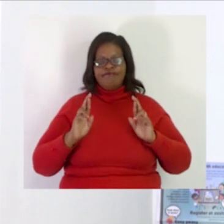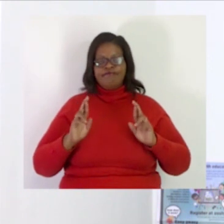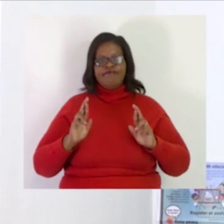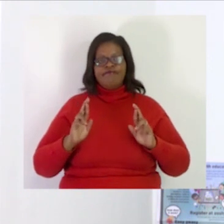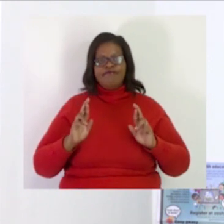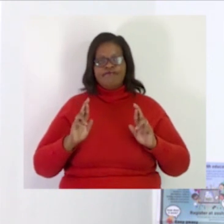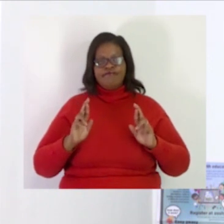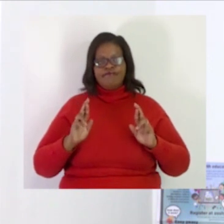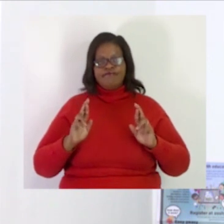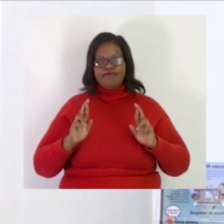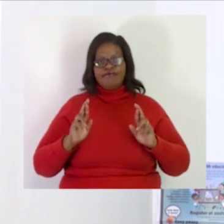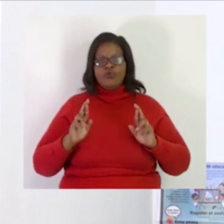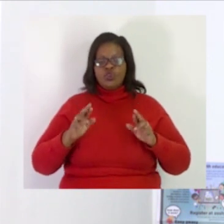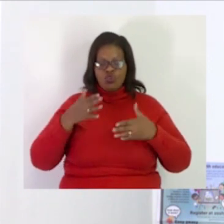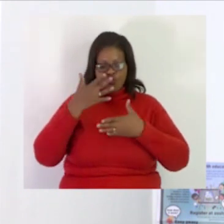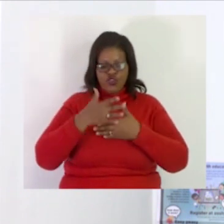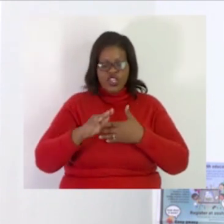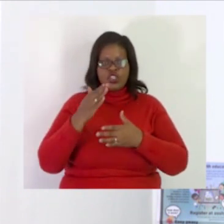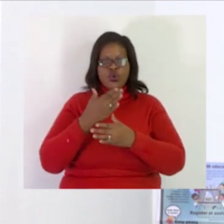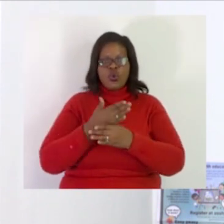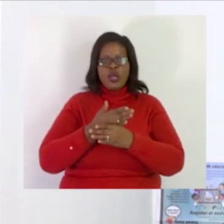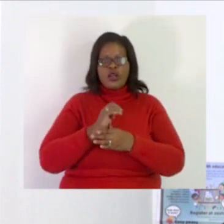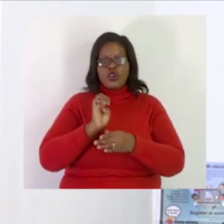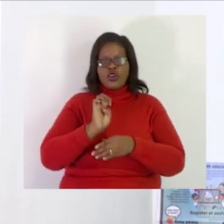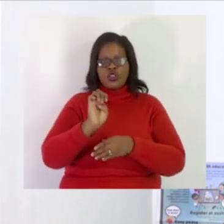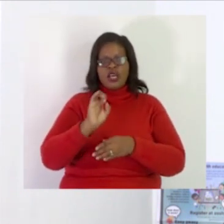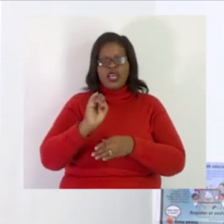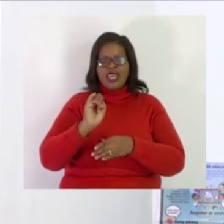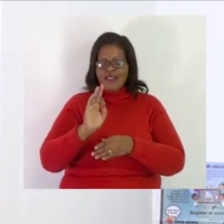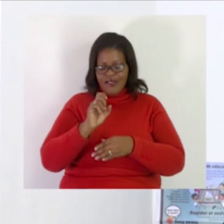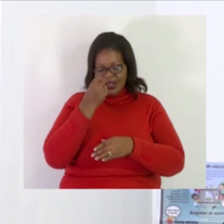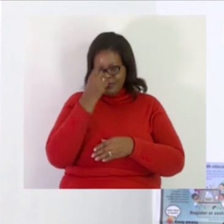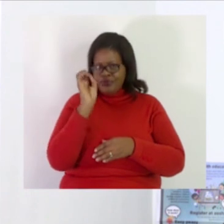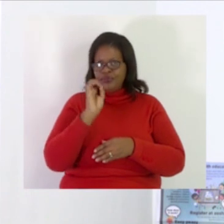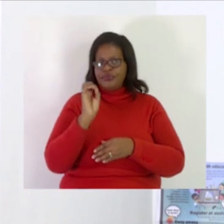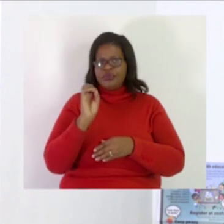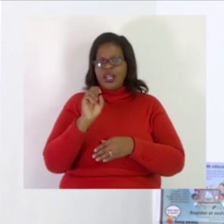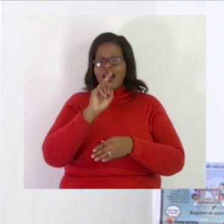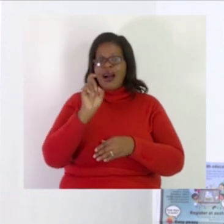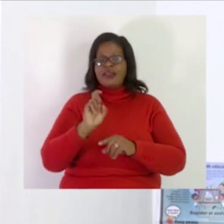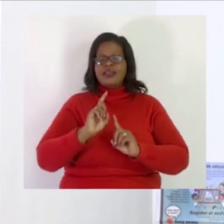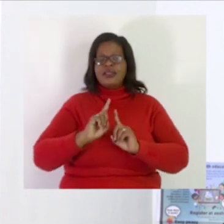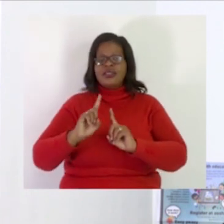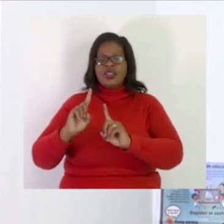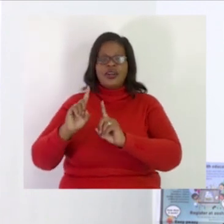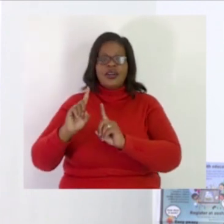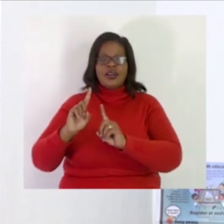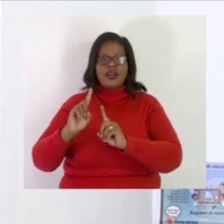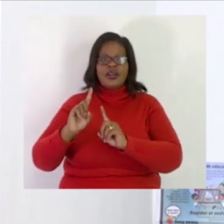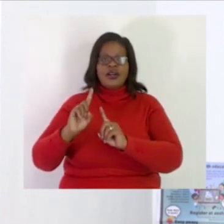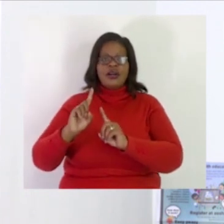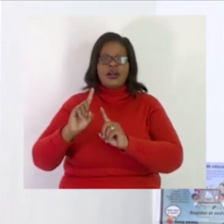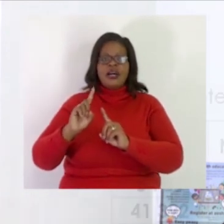to complete your work. If you do not understand, ask your teacher. If you do